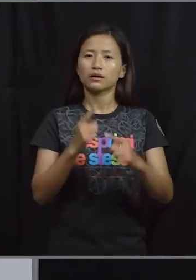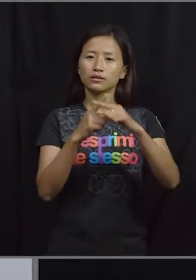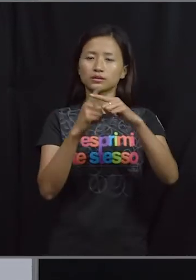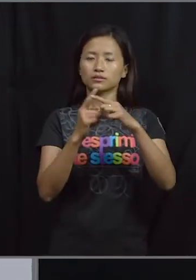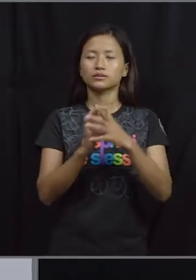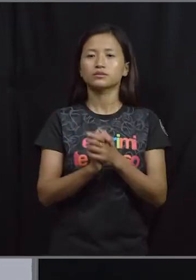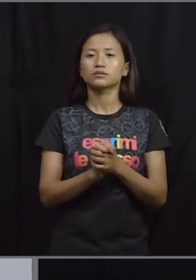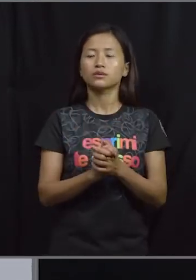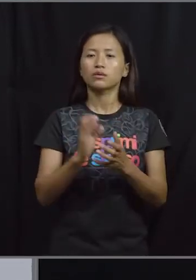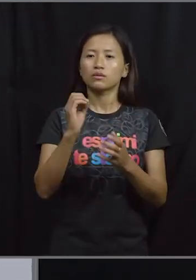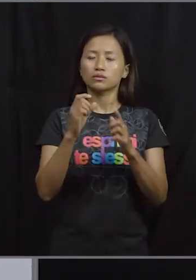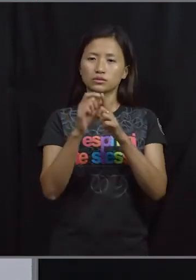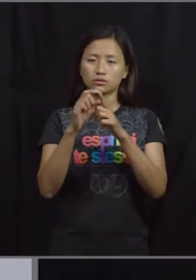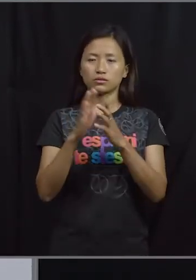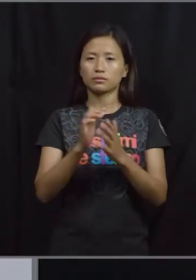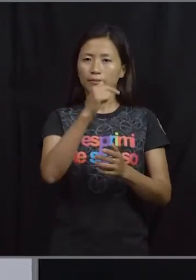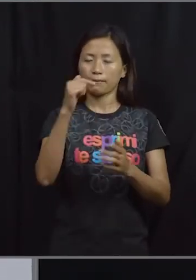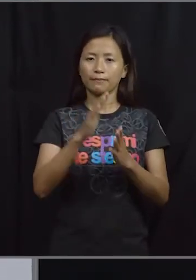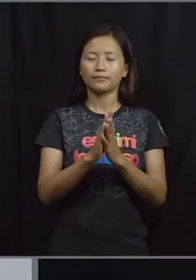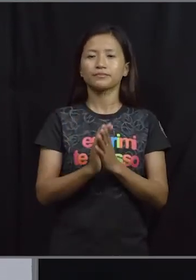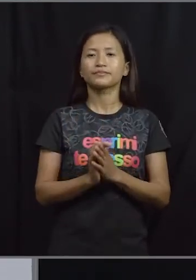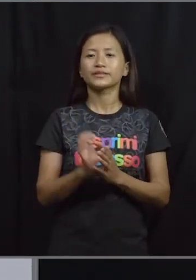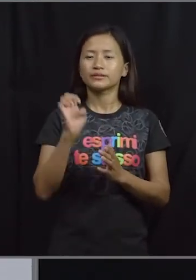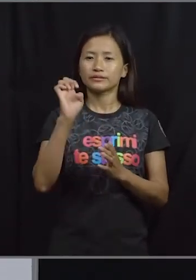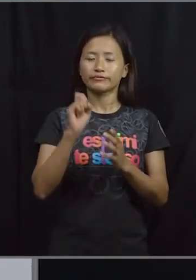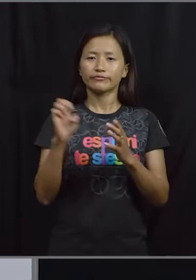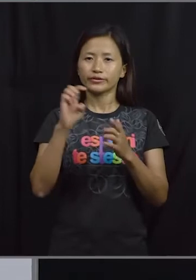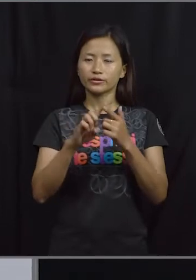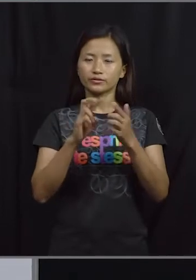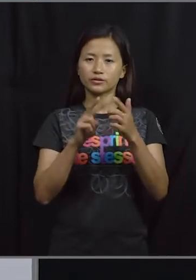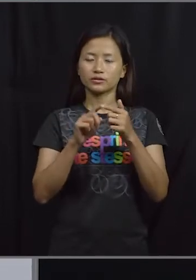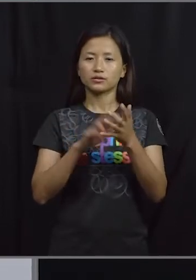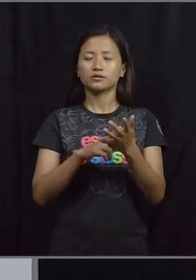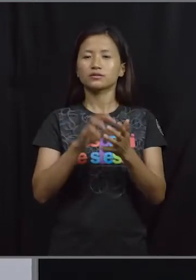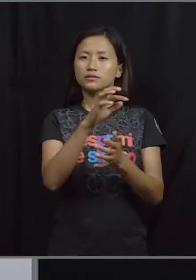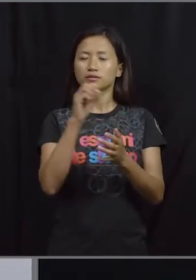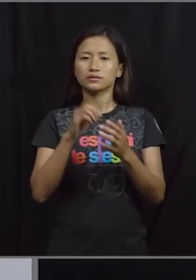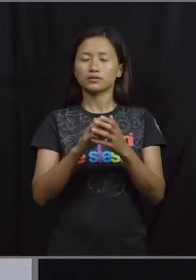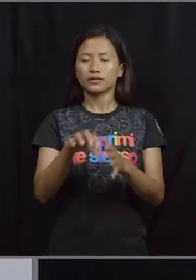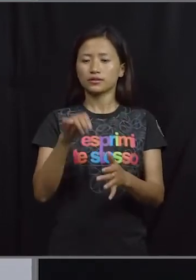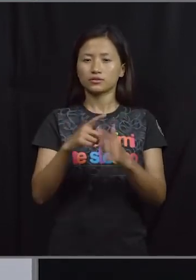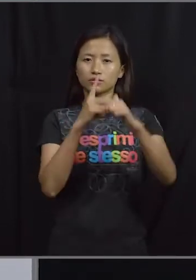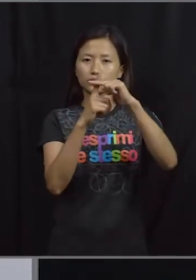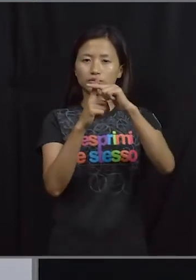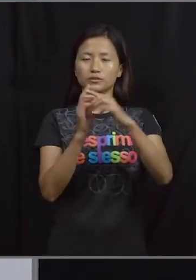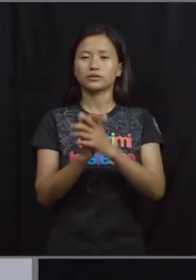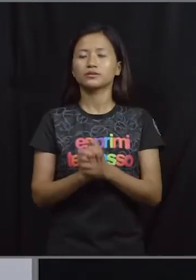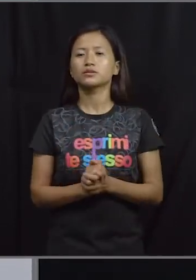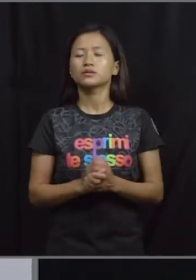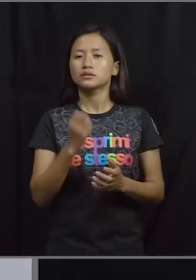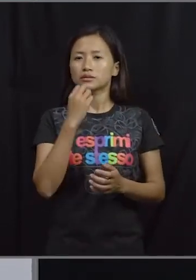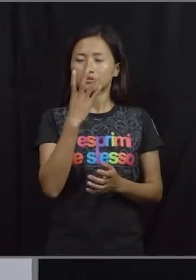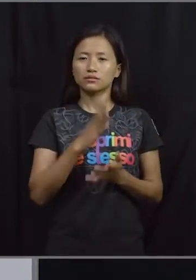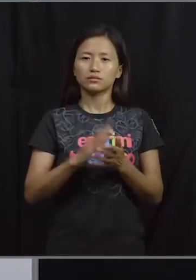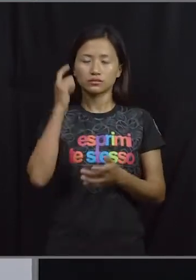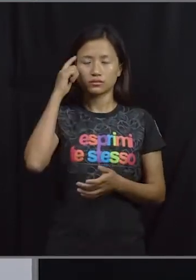is odd number, we will get minus. If it is even number, then we get, it will turn to plus, isn't it? So you can easily